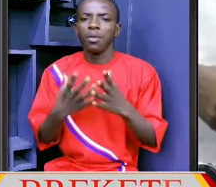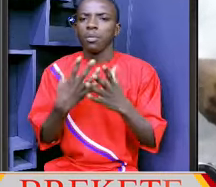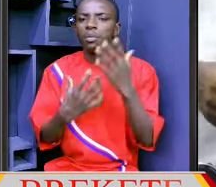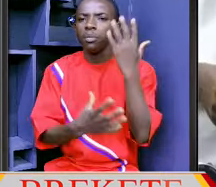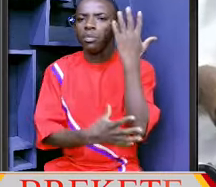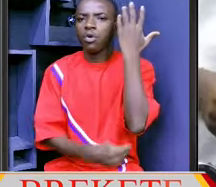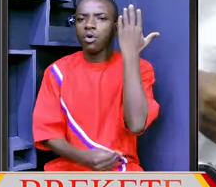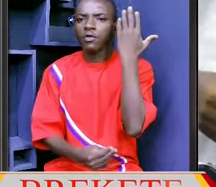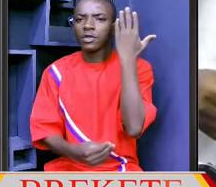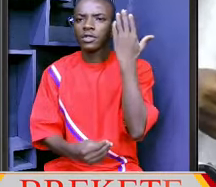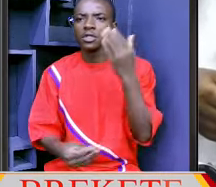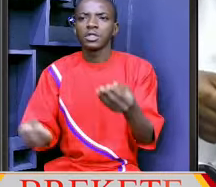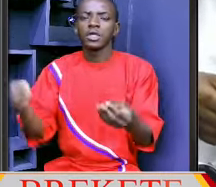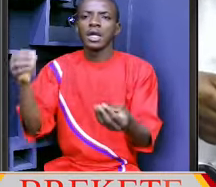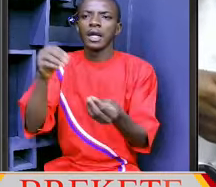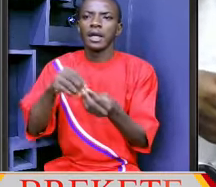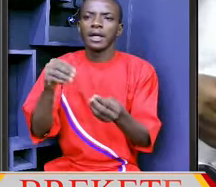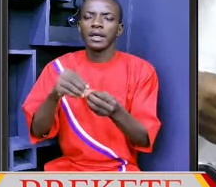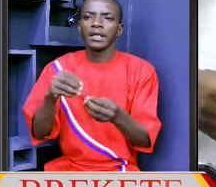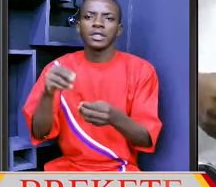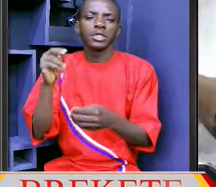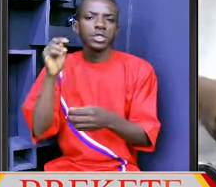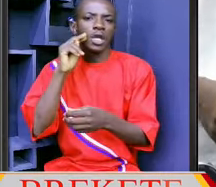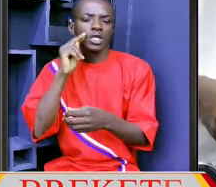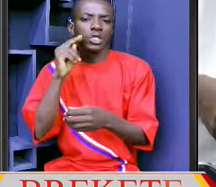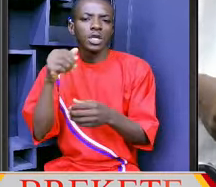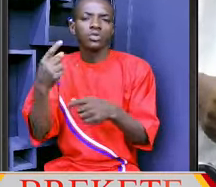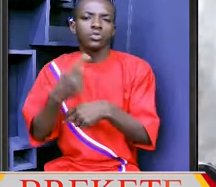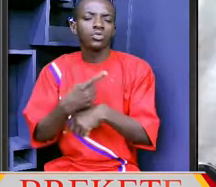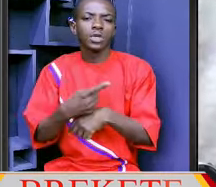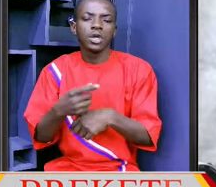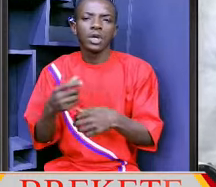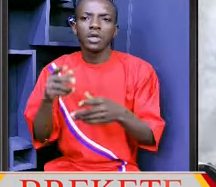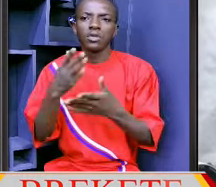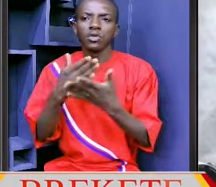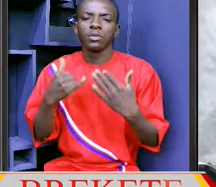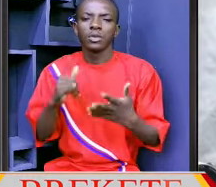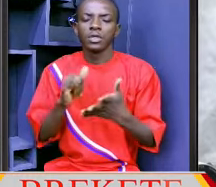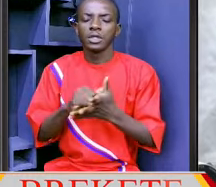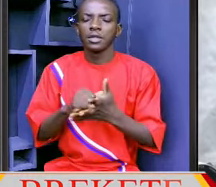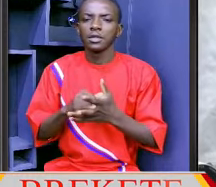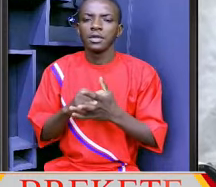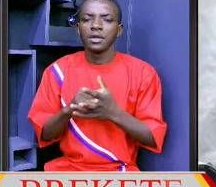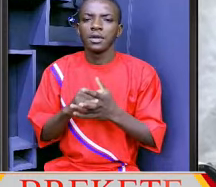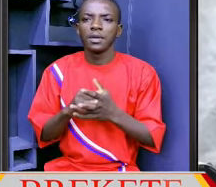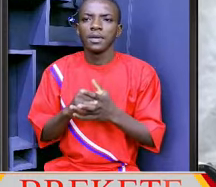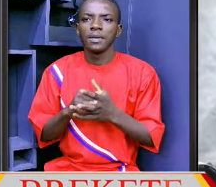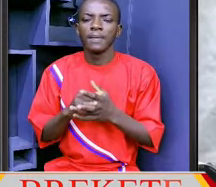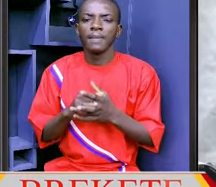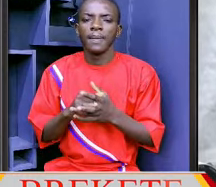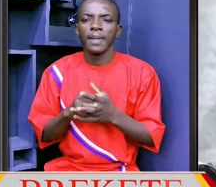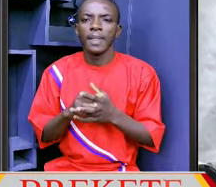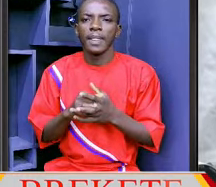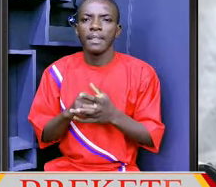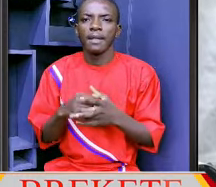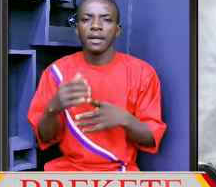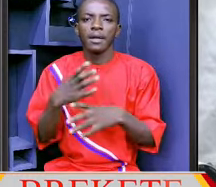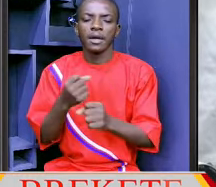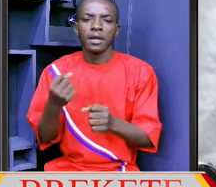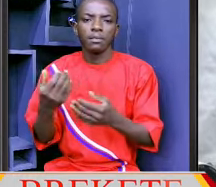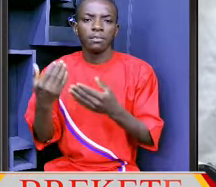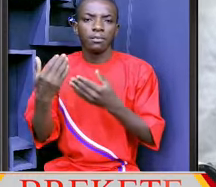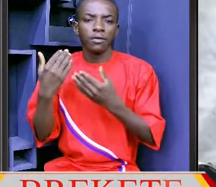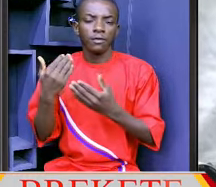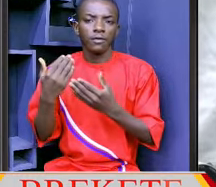Poverty is on the increase in Nigeria today. Person won't be say, he get